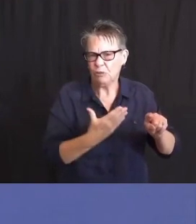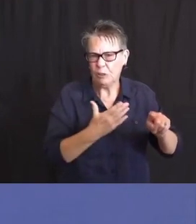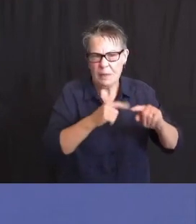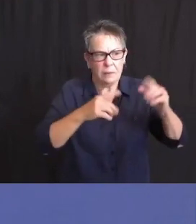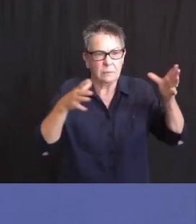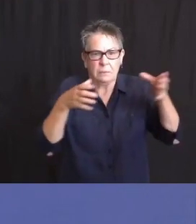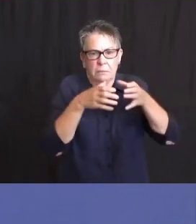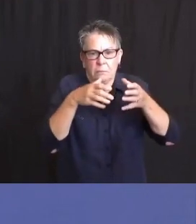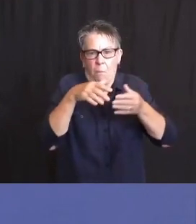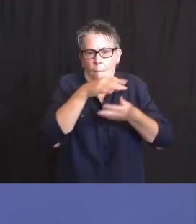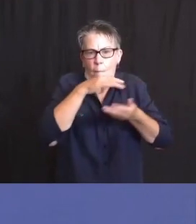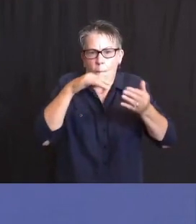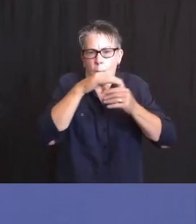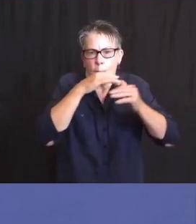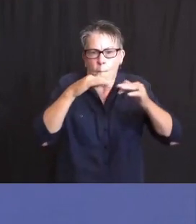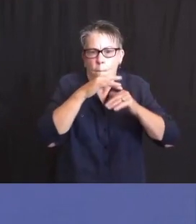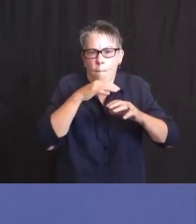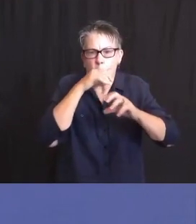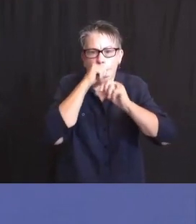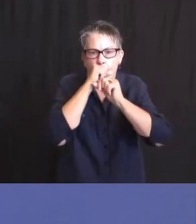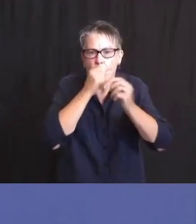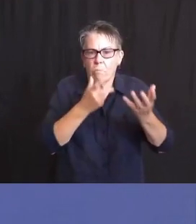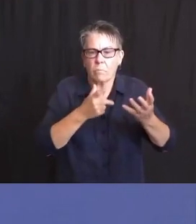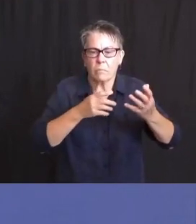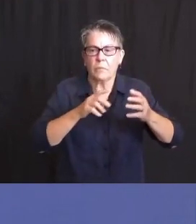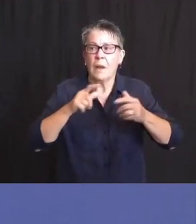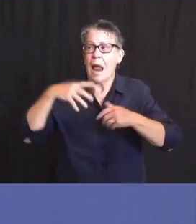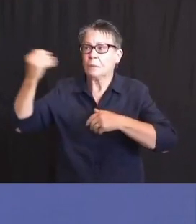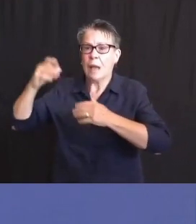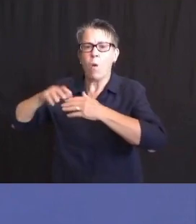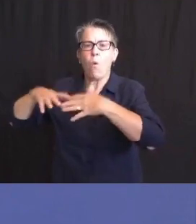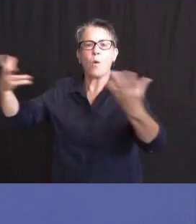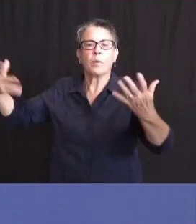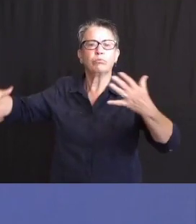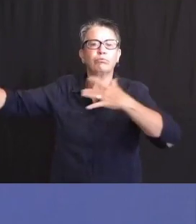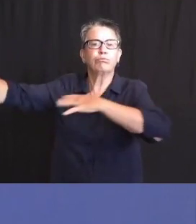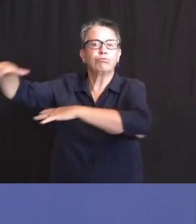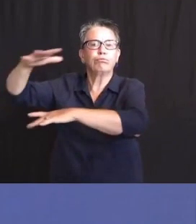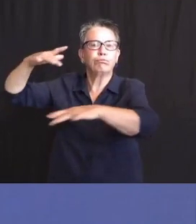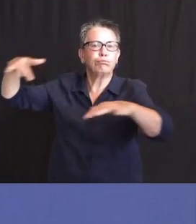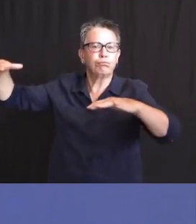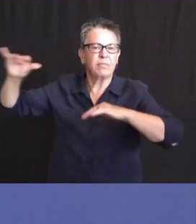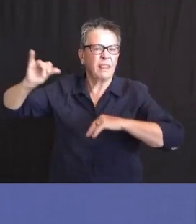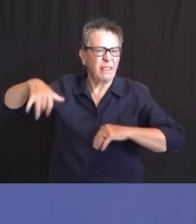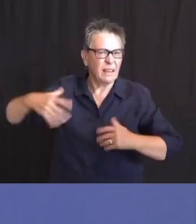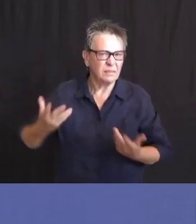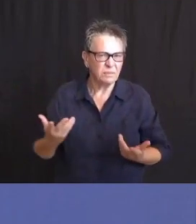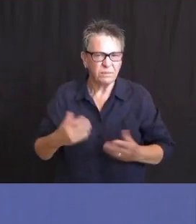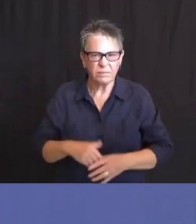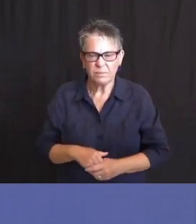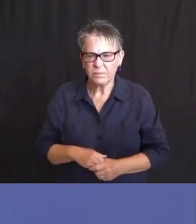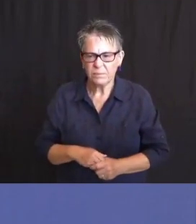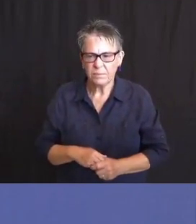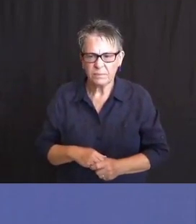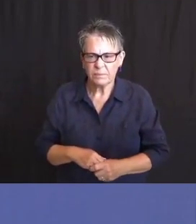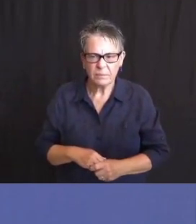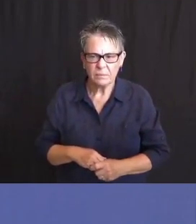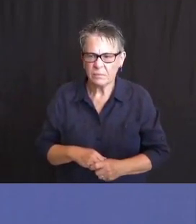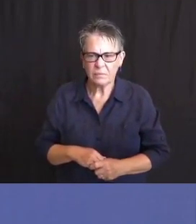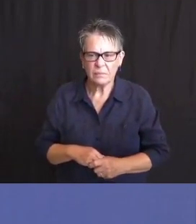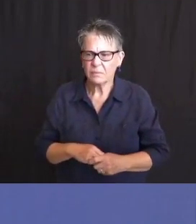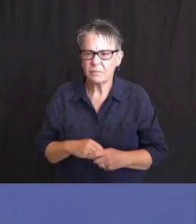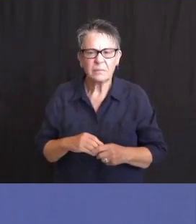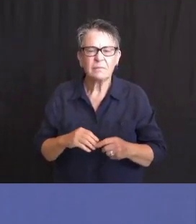It is the inside reality, and that is something that we are, it's no secret at this point, because as I've said it several times,